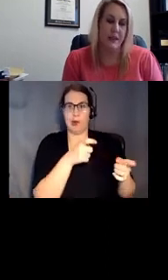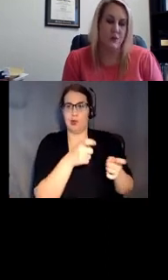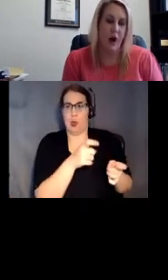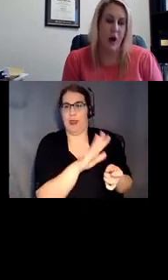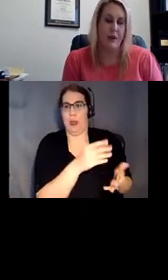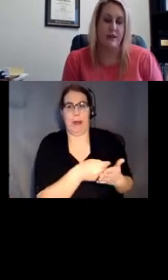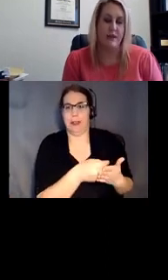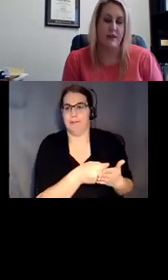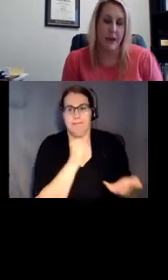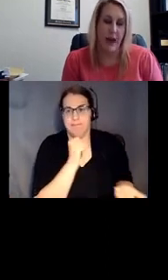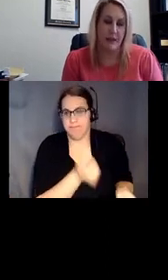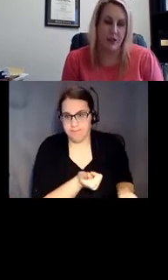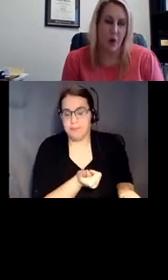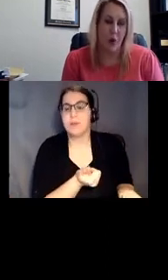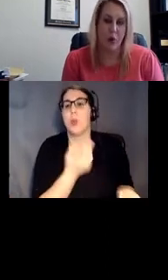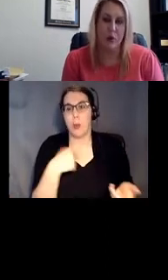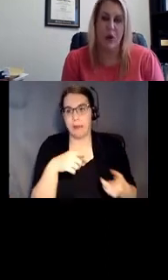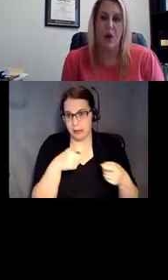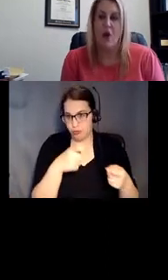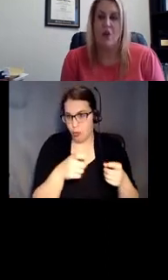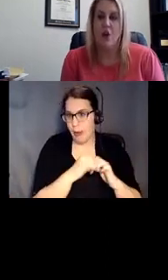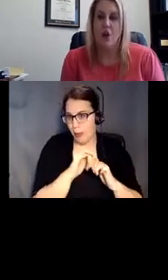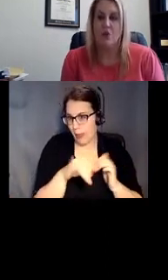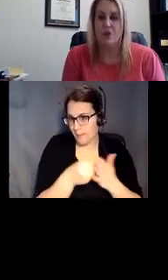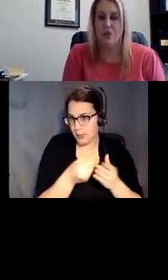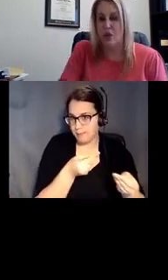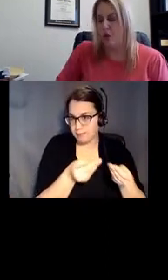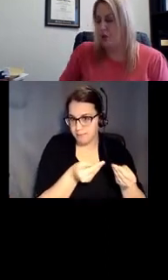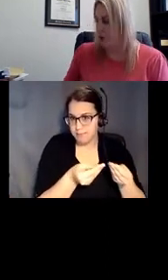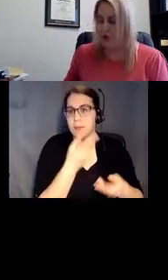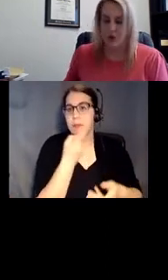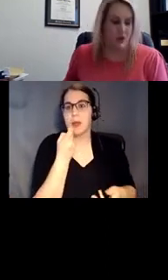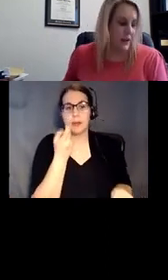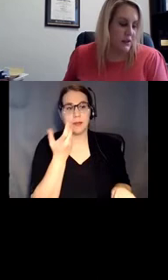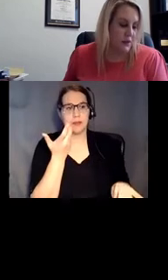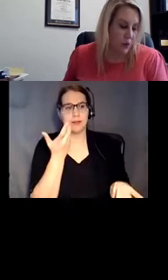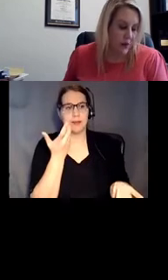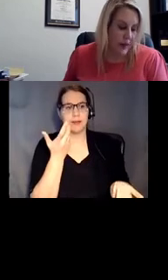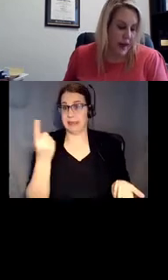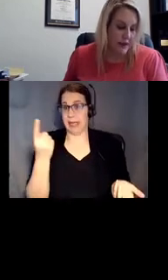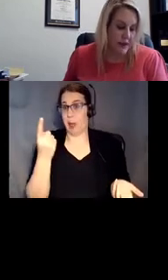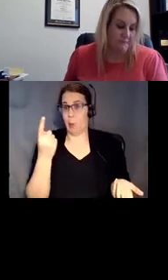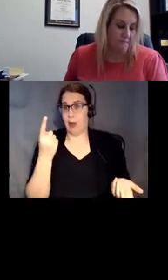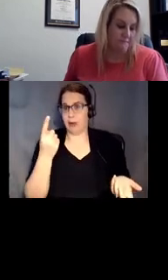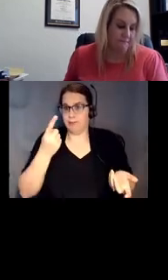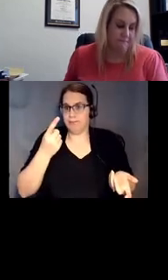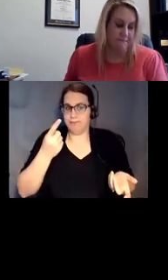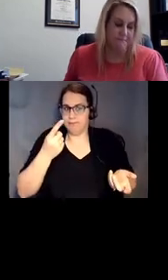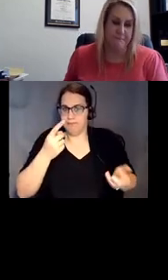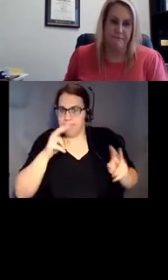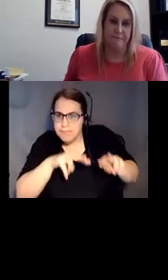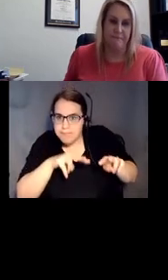about that as well because someone has to hold those purse strings for that.